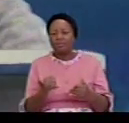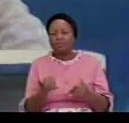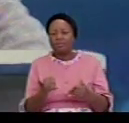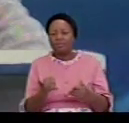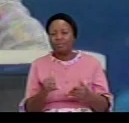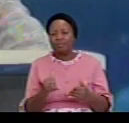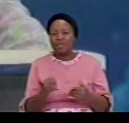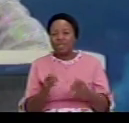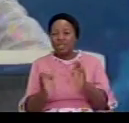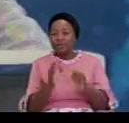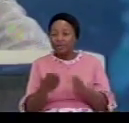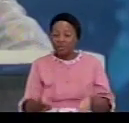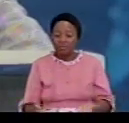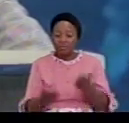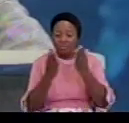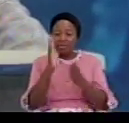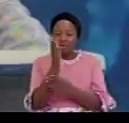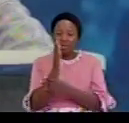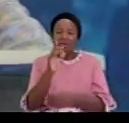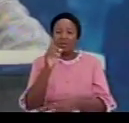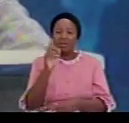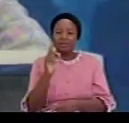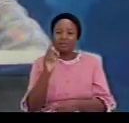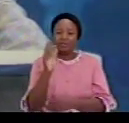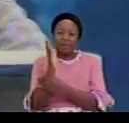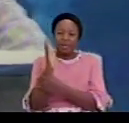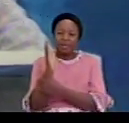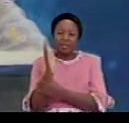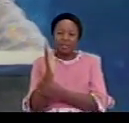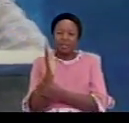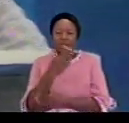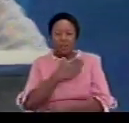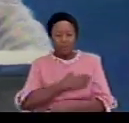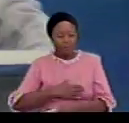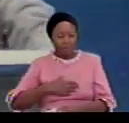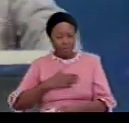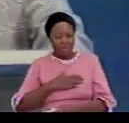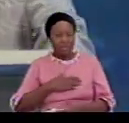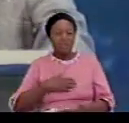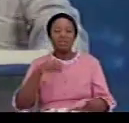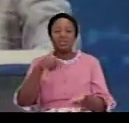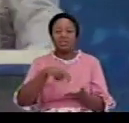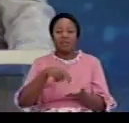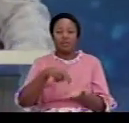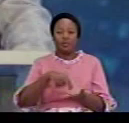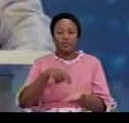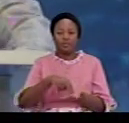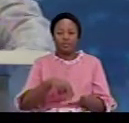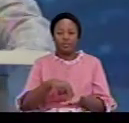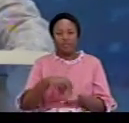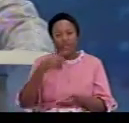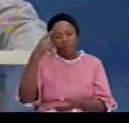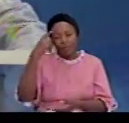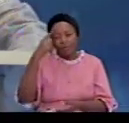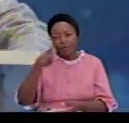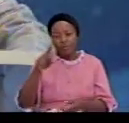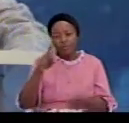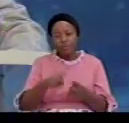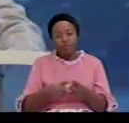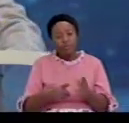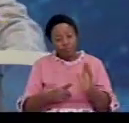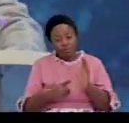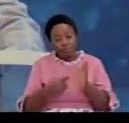If you're raising up your hand, please stand up. For you to indicate